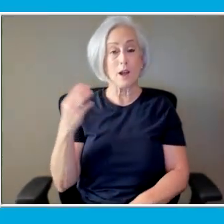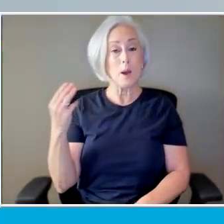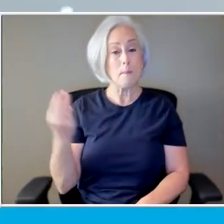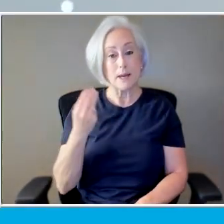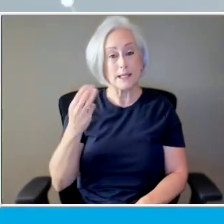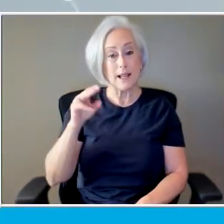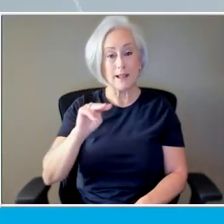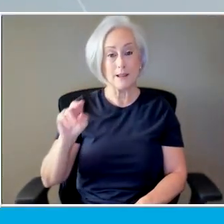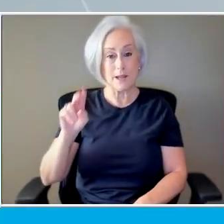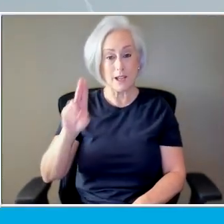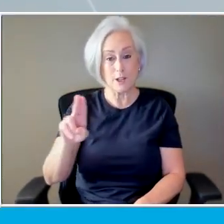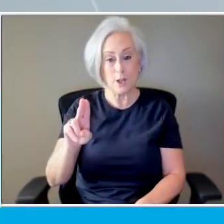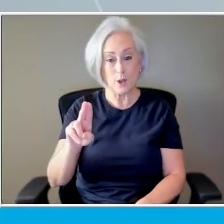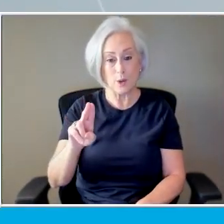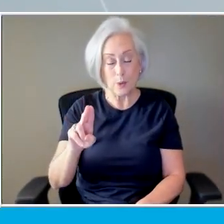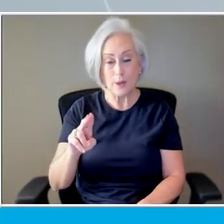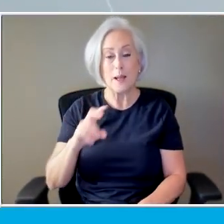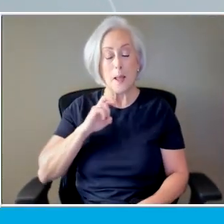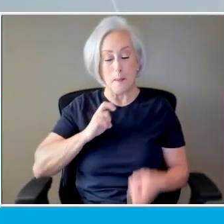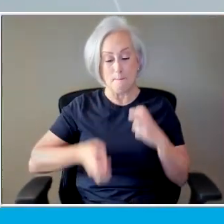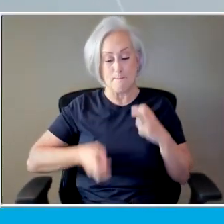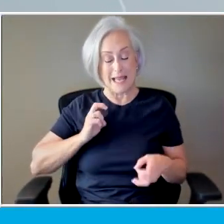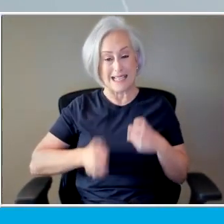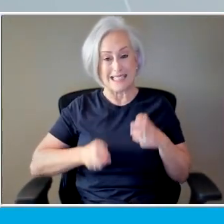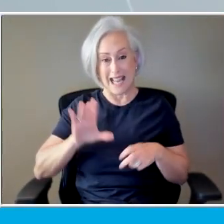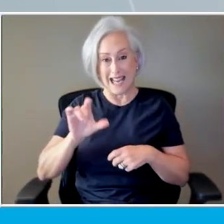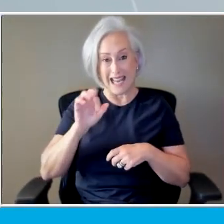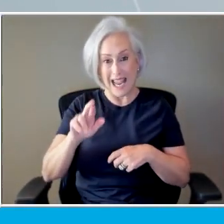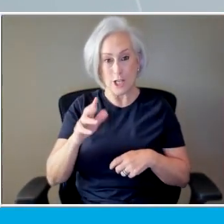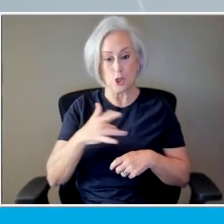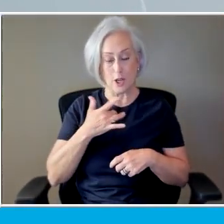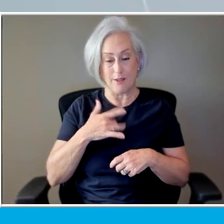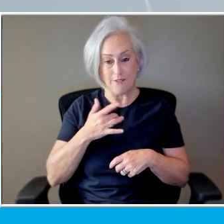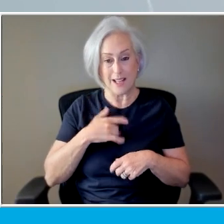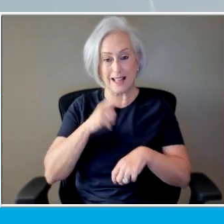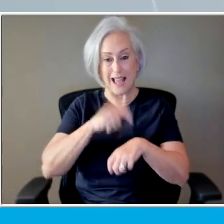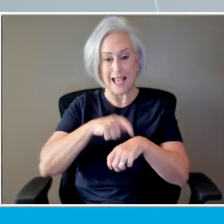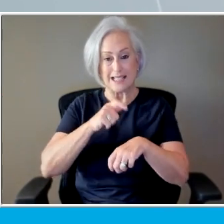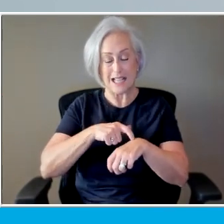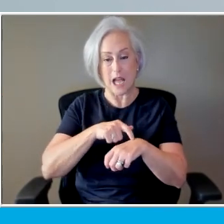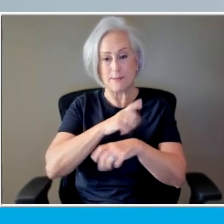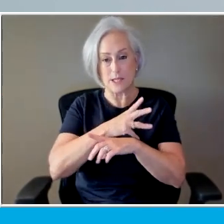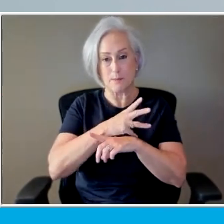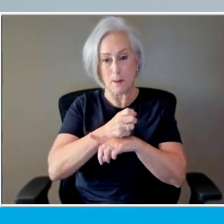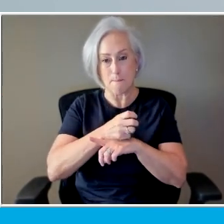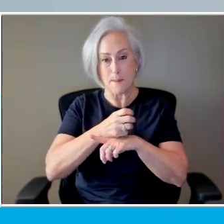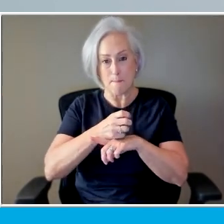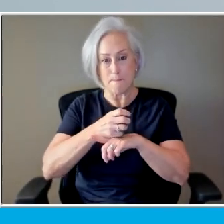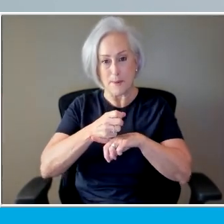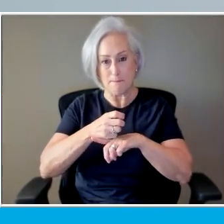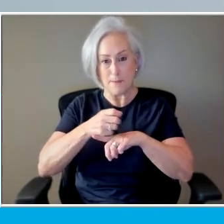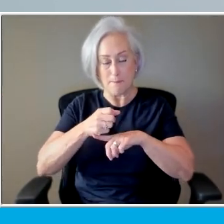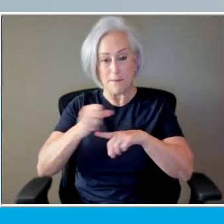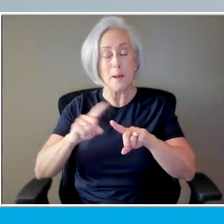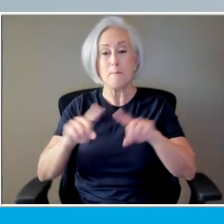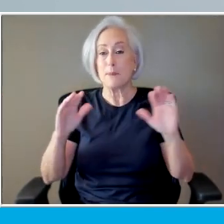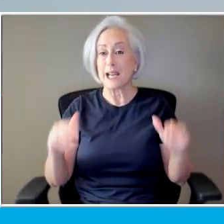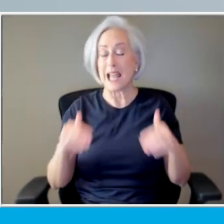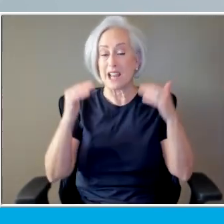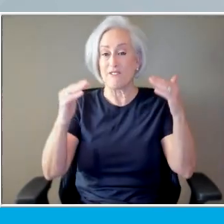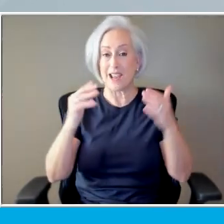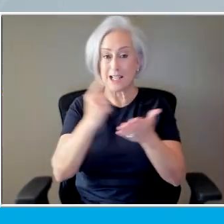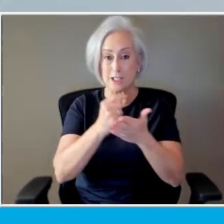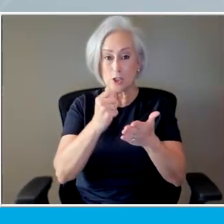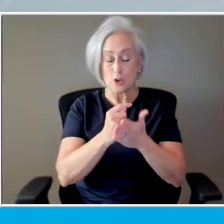Update. Metastatic cancer can feel like a ticking clock, but advances in treatment are letting more patients live longer, fuller lives,